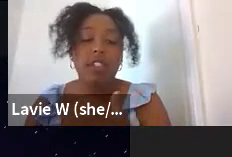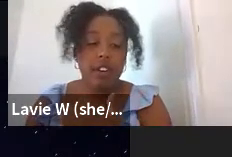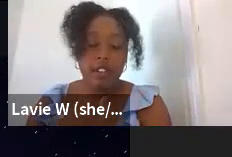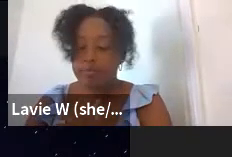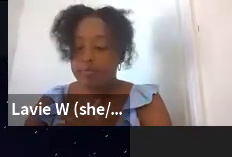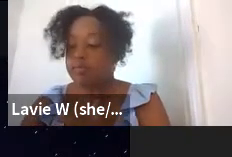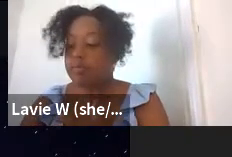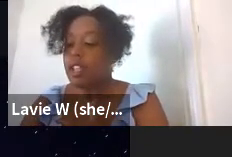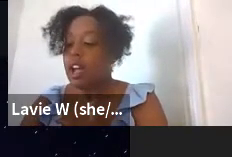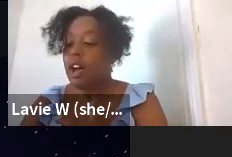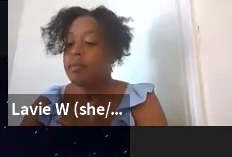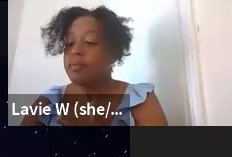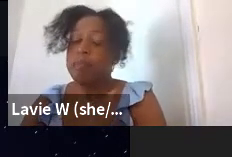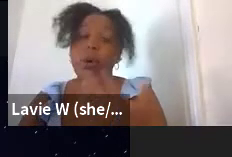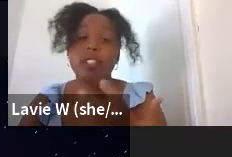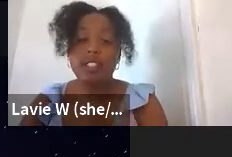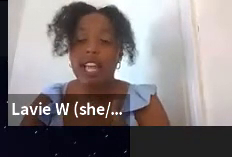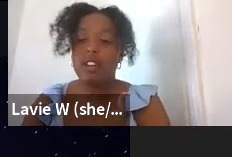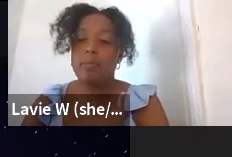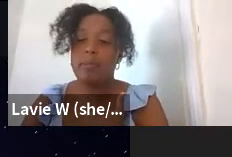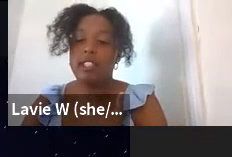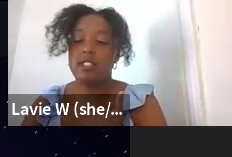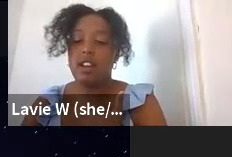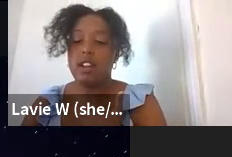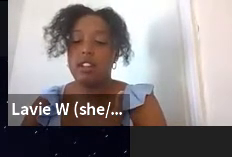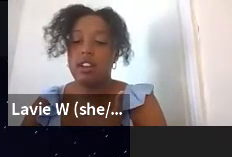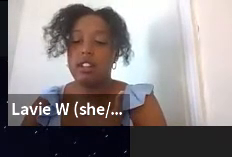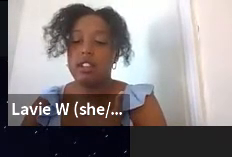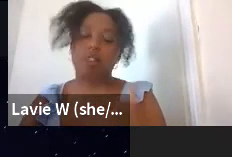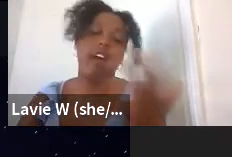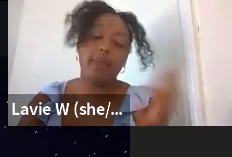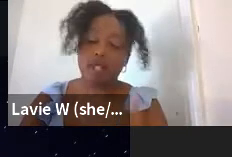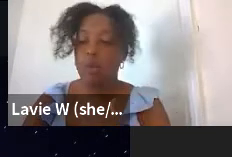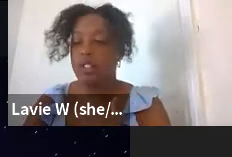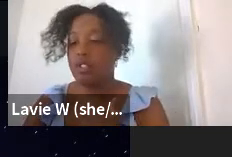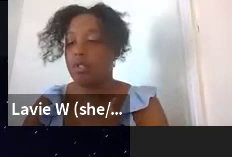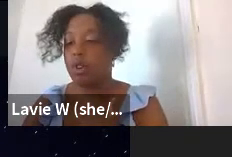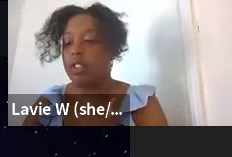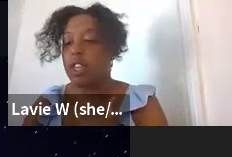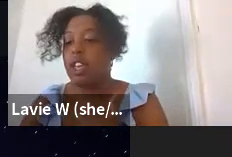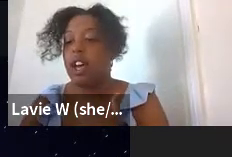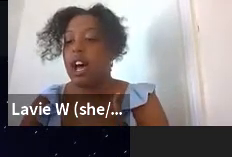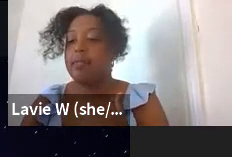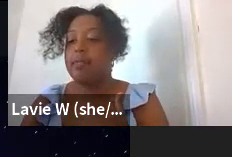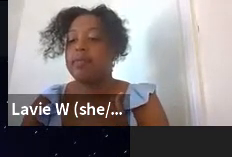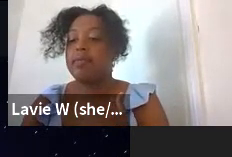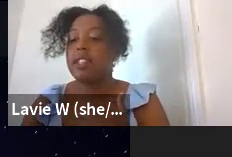and other books that are based on crime and so on and so forth,